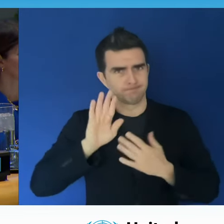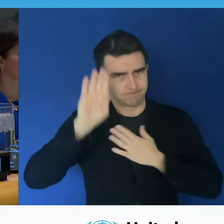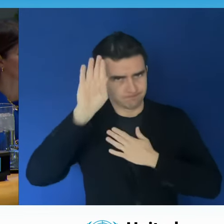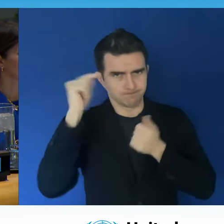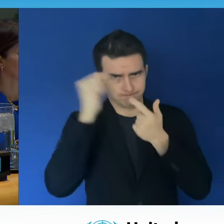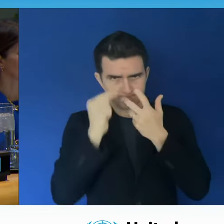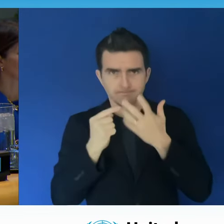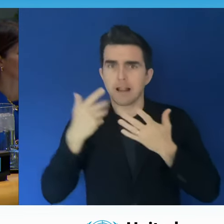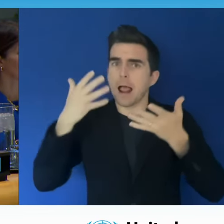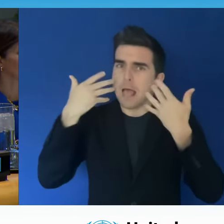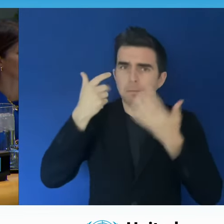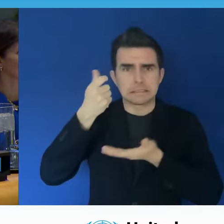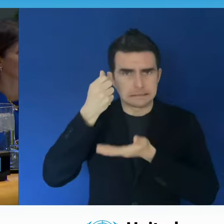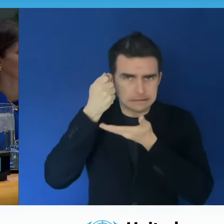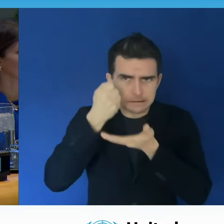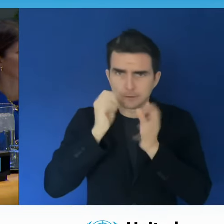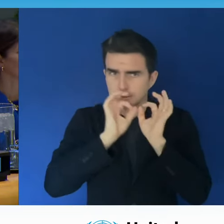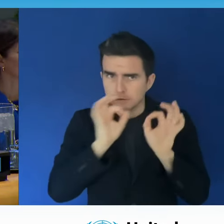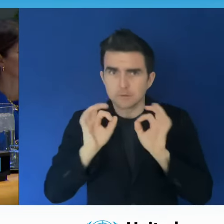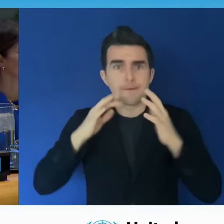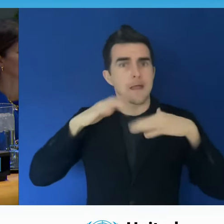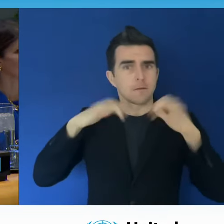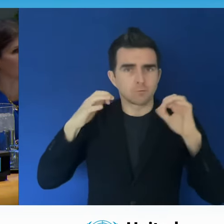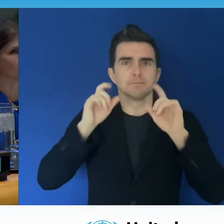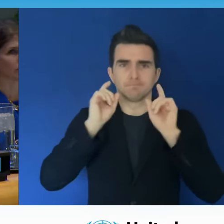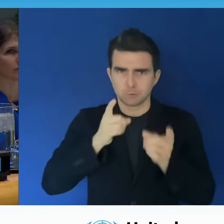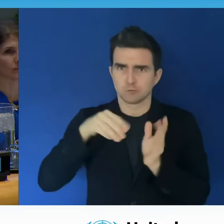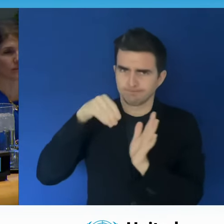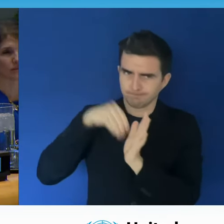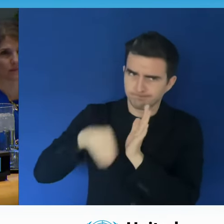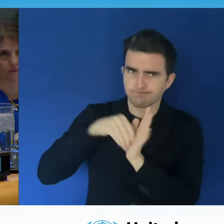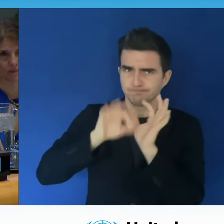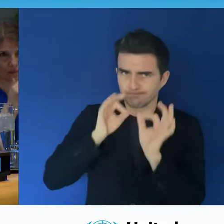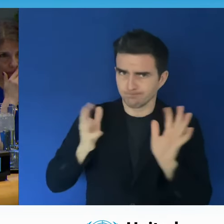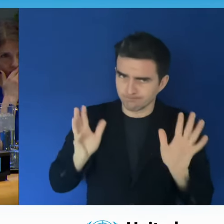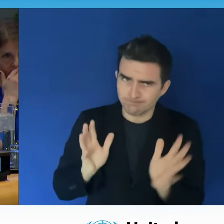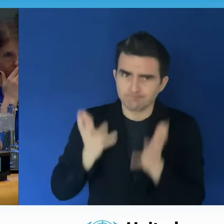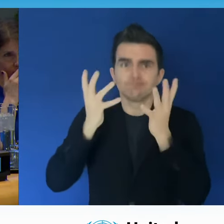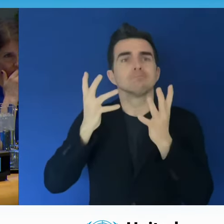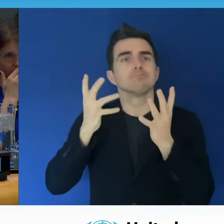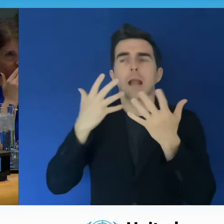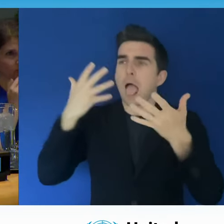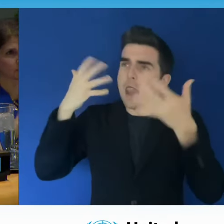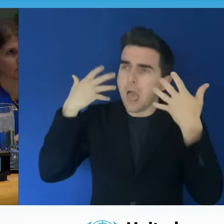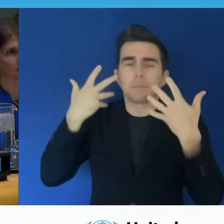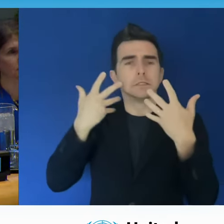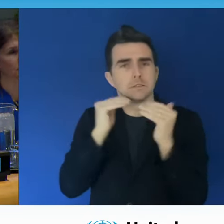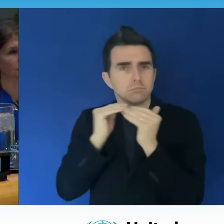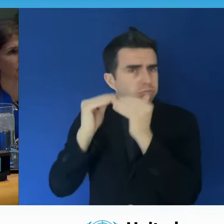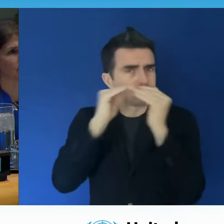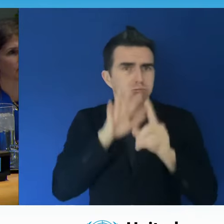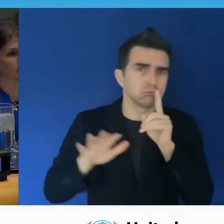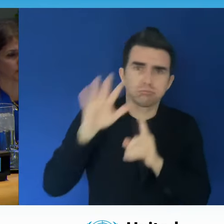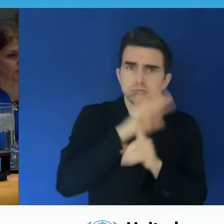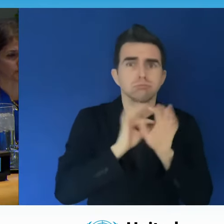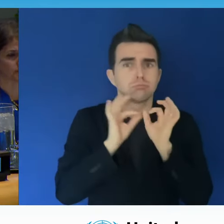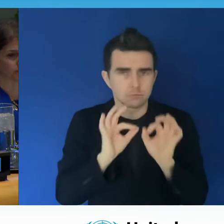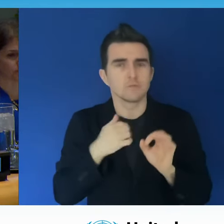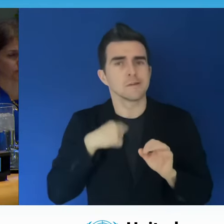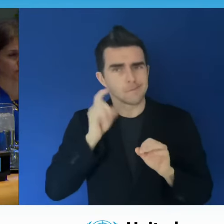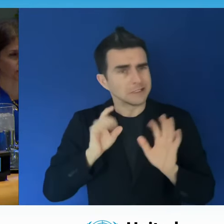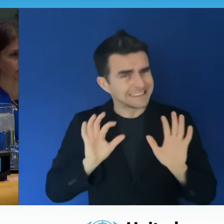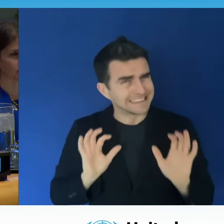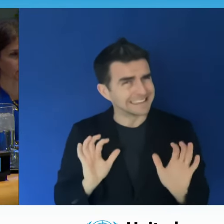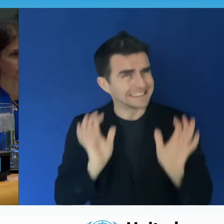sustainable development more broadly to turbocharge the sustainable development goals. That includes countries backing